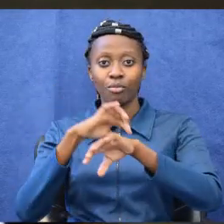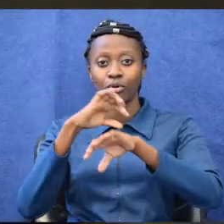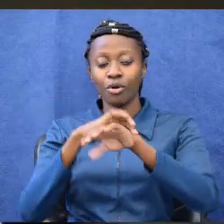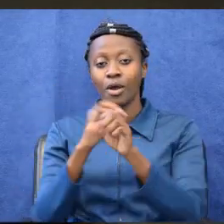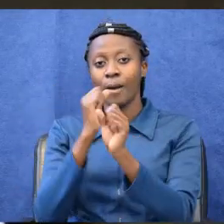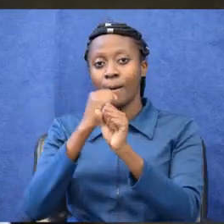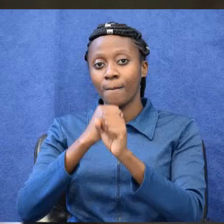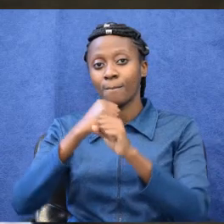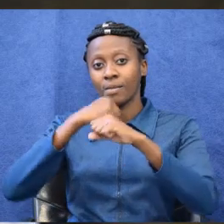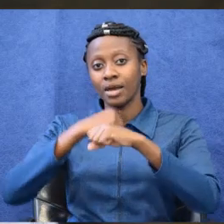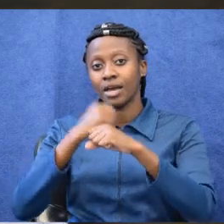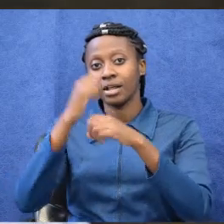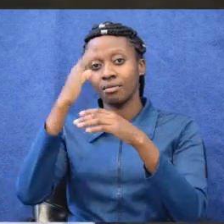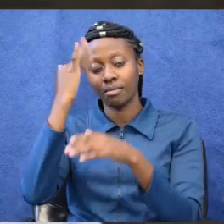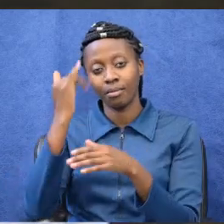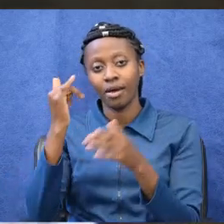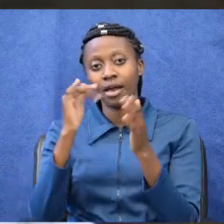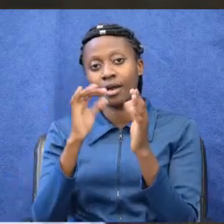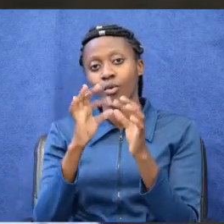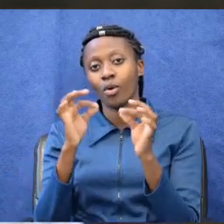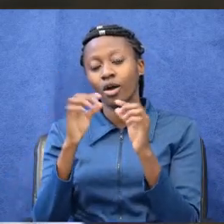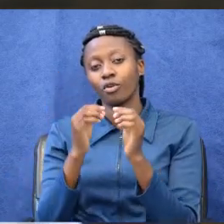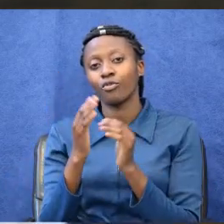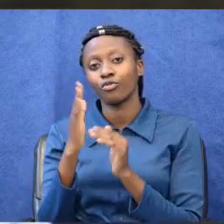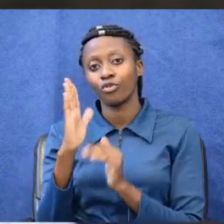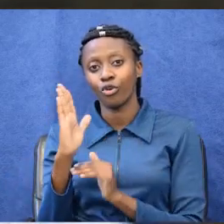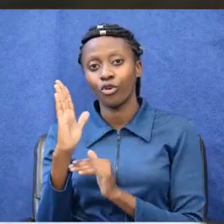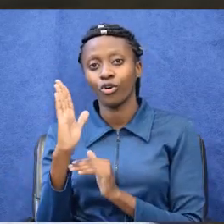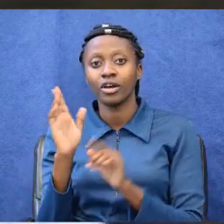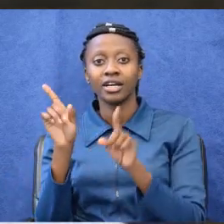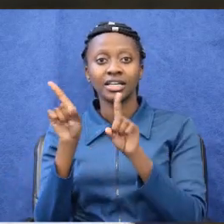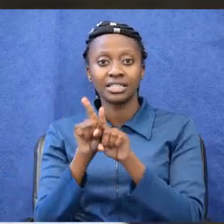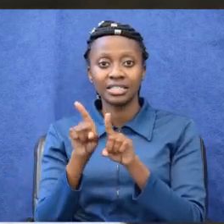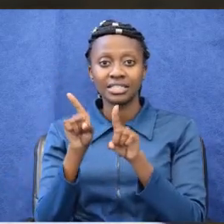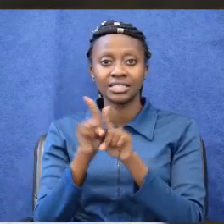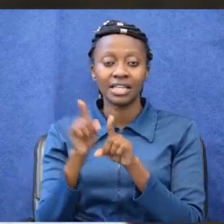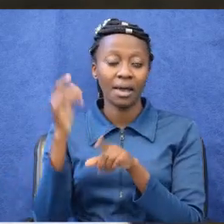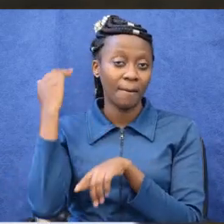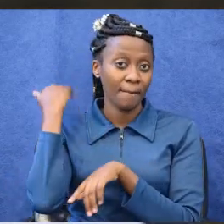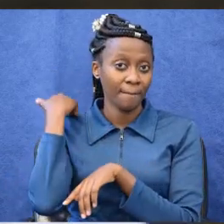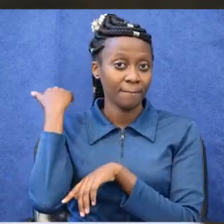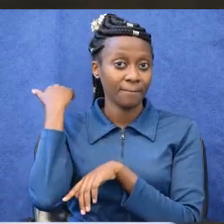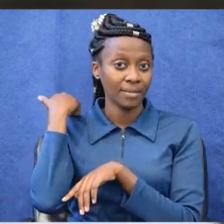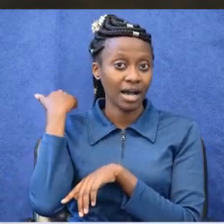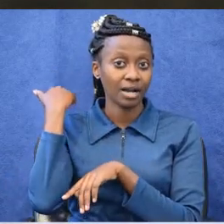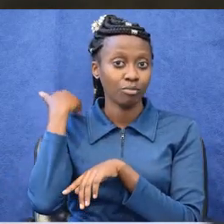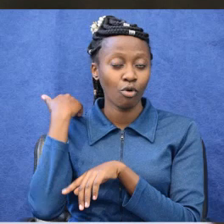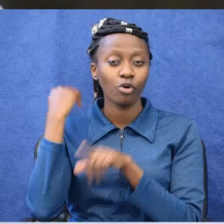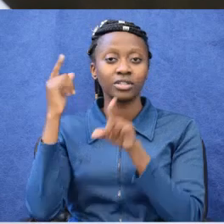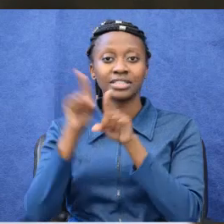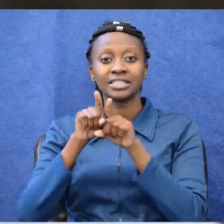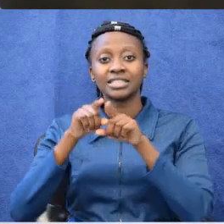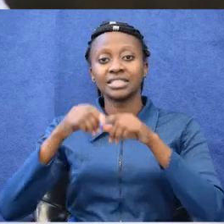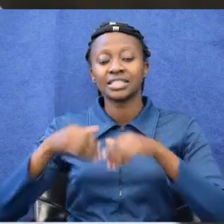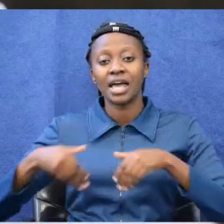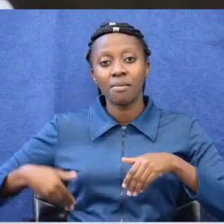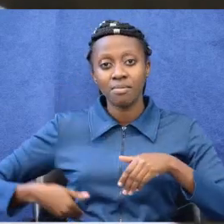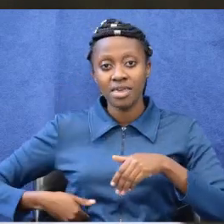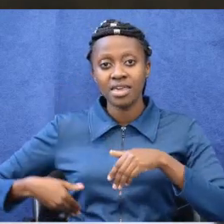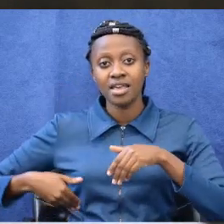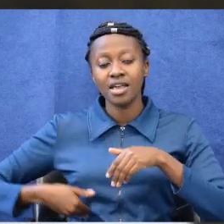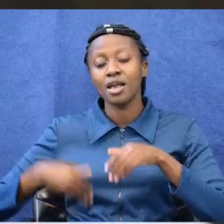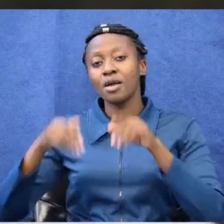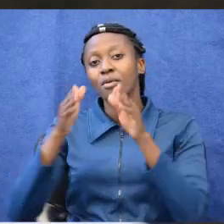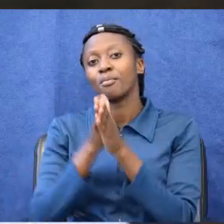were made by the word of the Lord. And the backbone connected to the hips bone, and